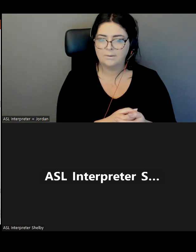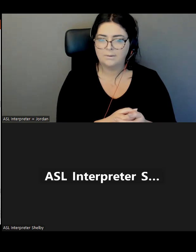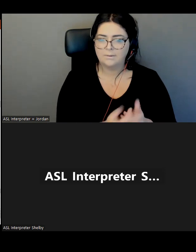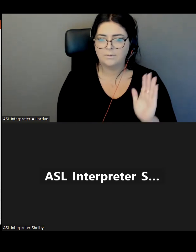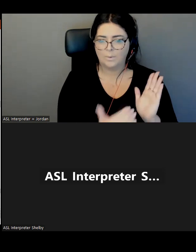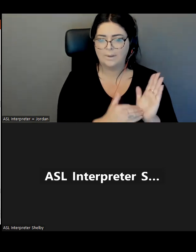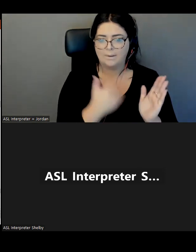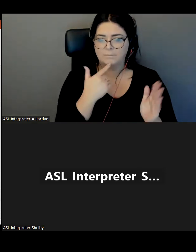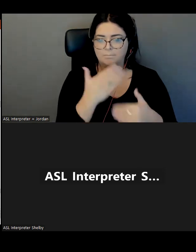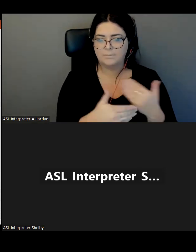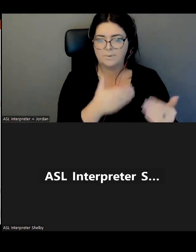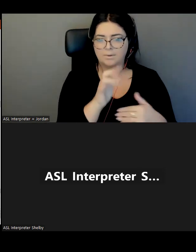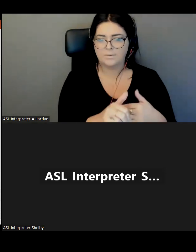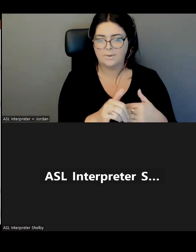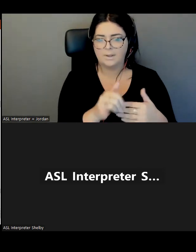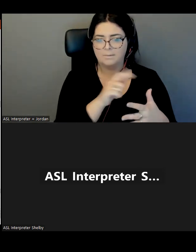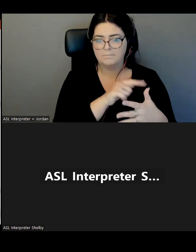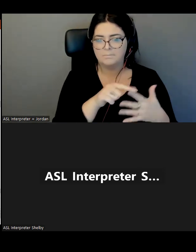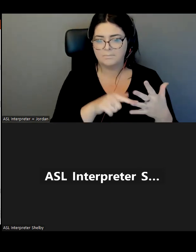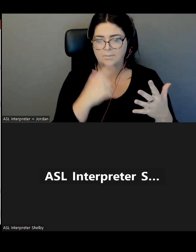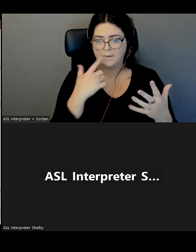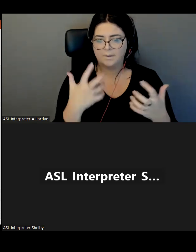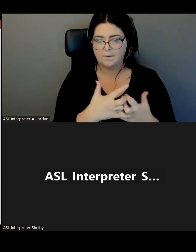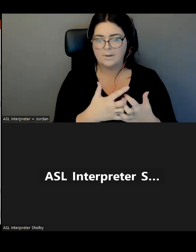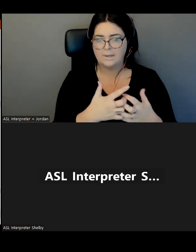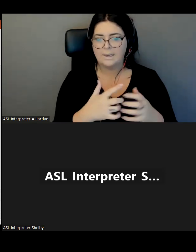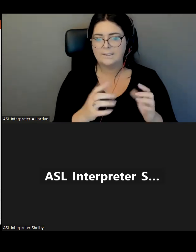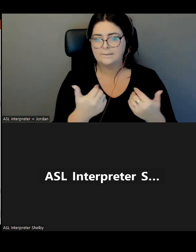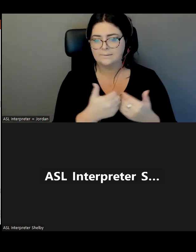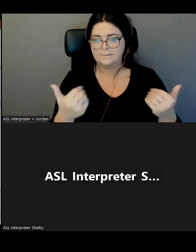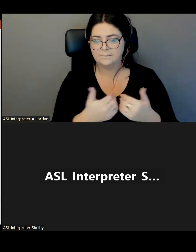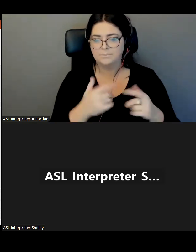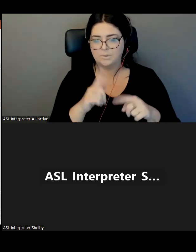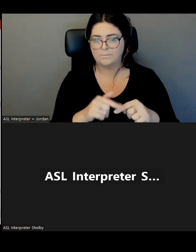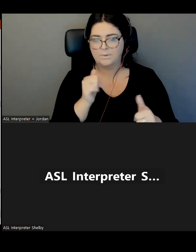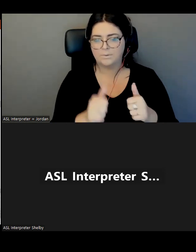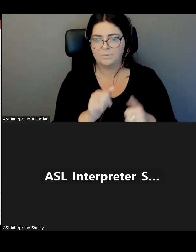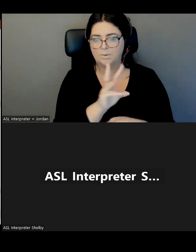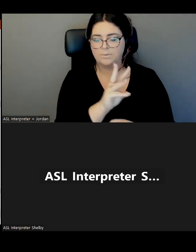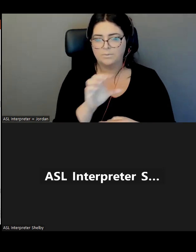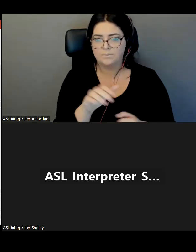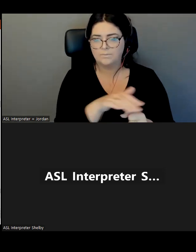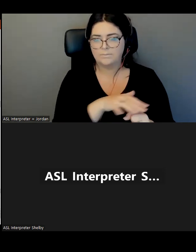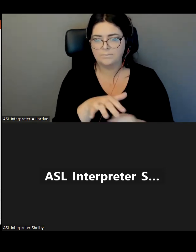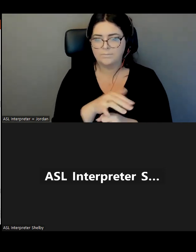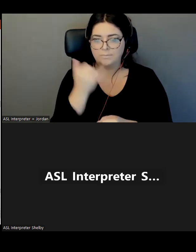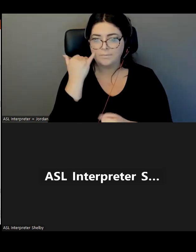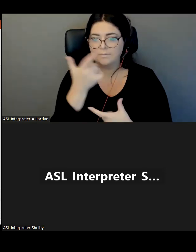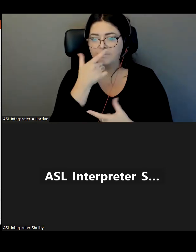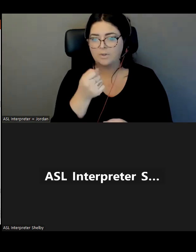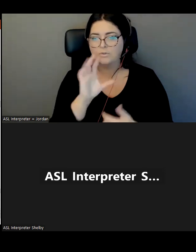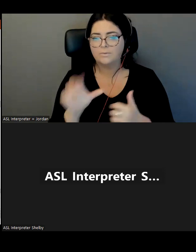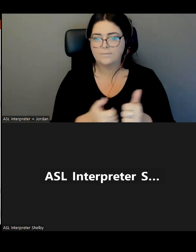the criteria are a little bit different from one coalition to the next, but if it's something that people are interested in, you can follow up with us